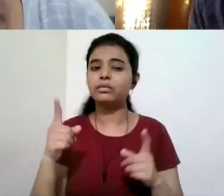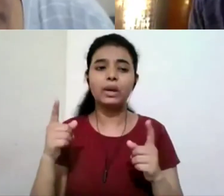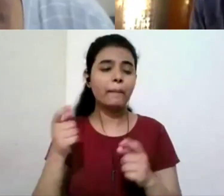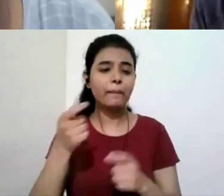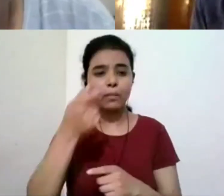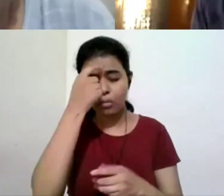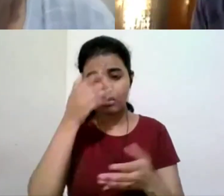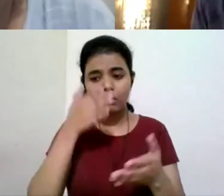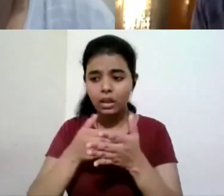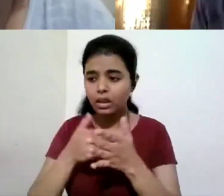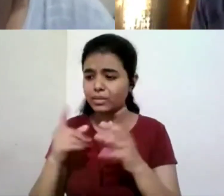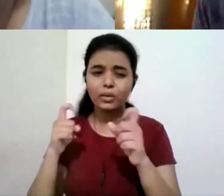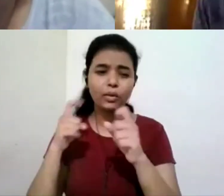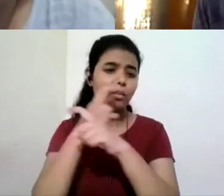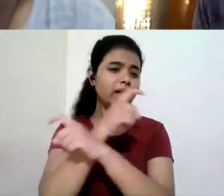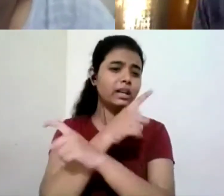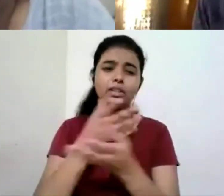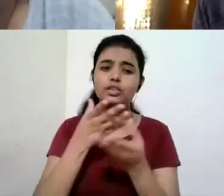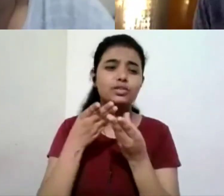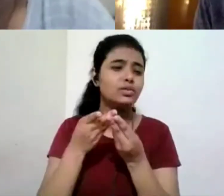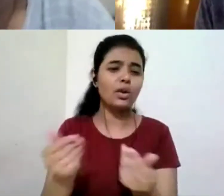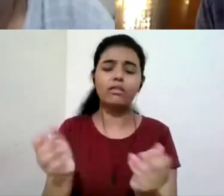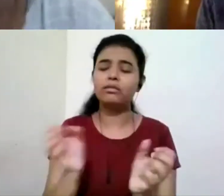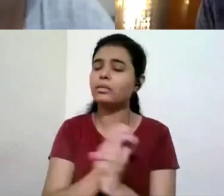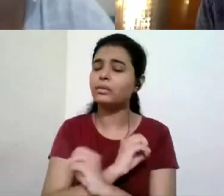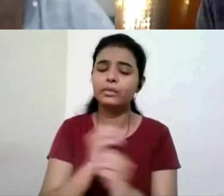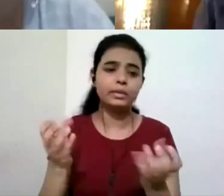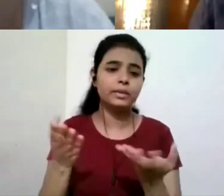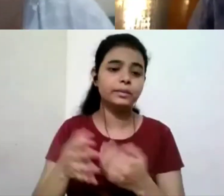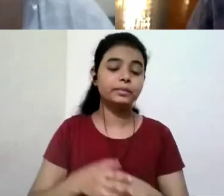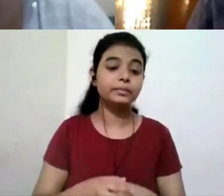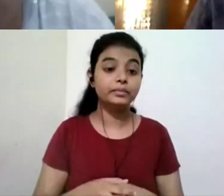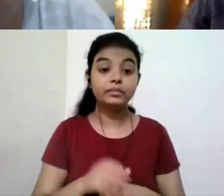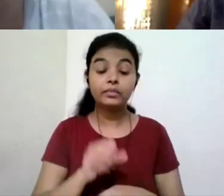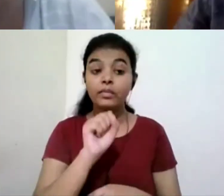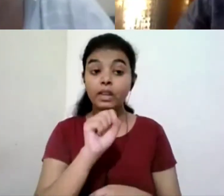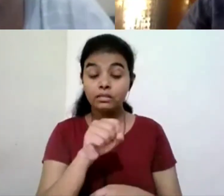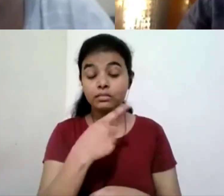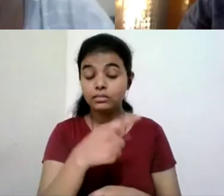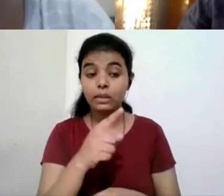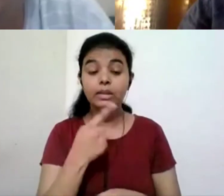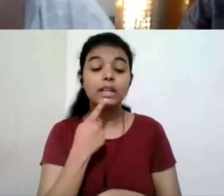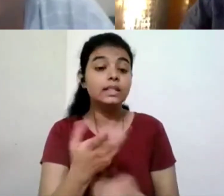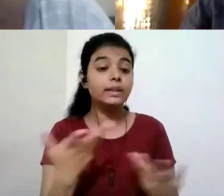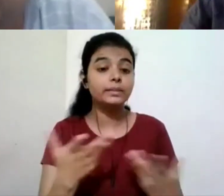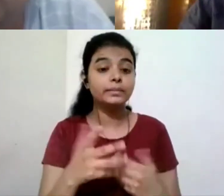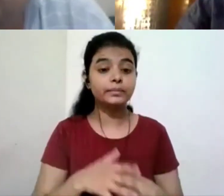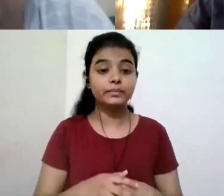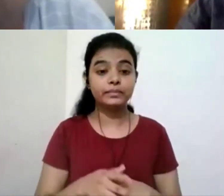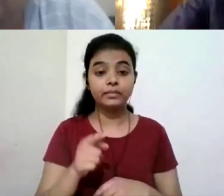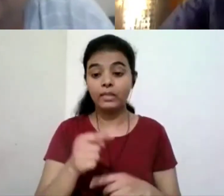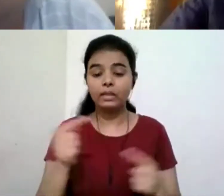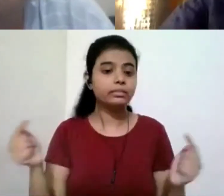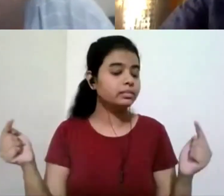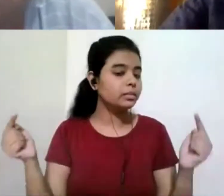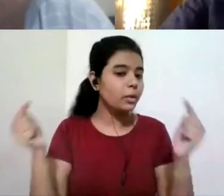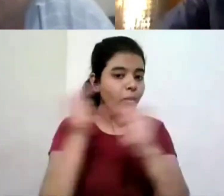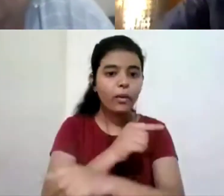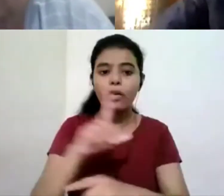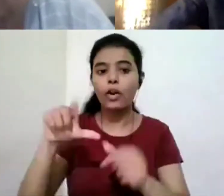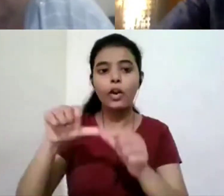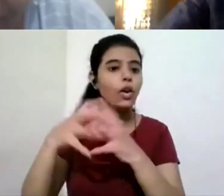issues rather than solving issues. But Samir, see, what I'm saying is basically that the complications are coming from the